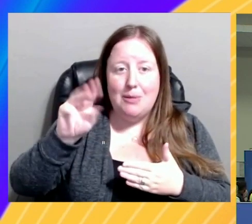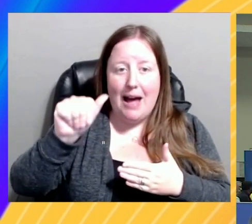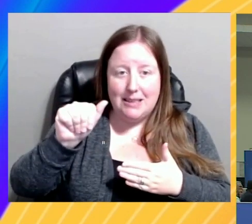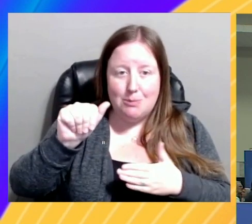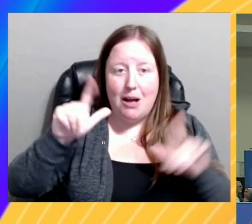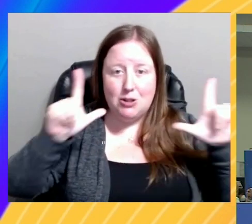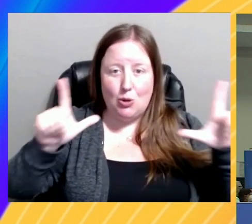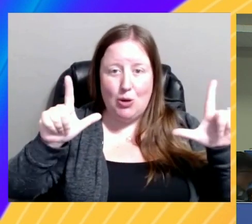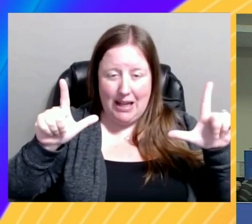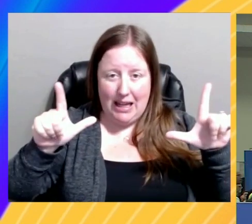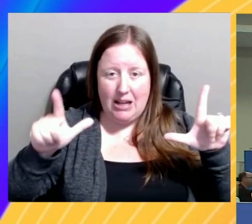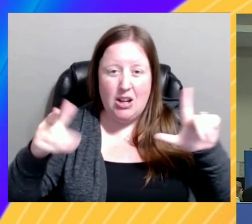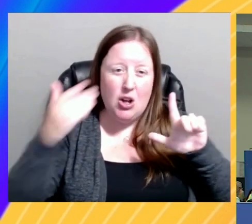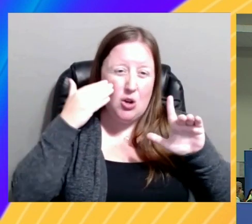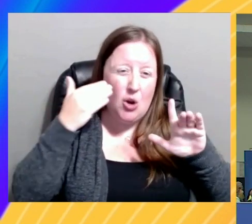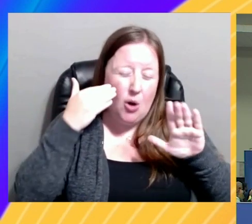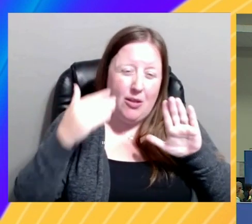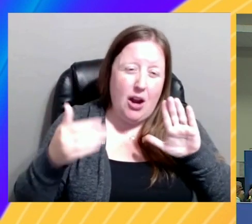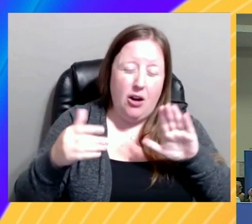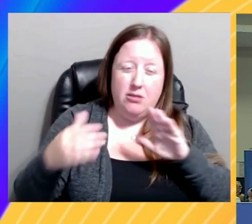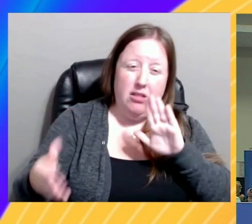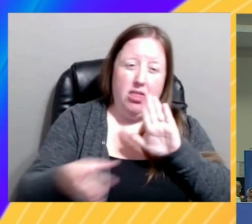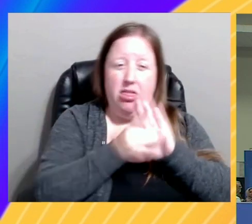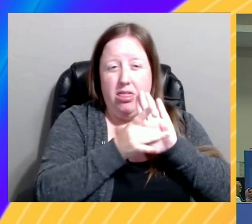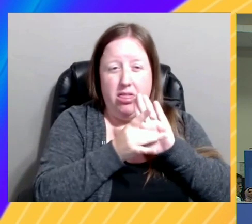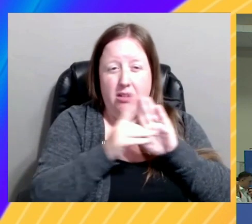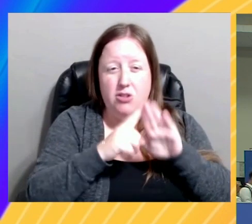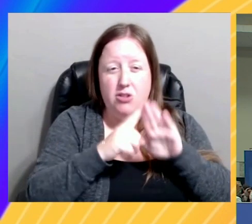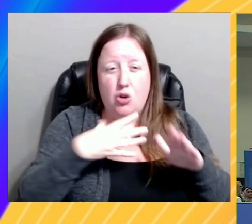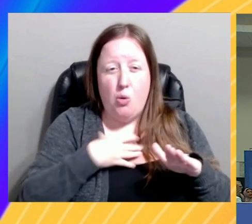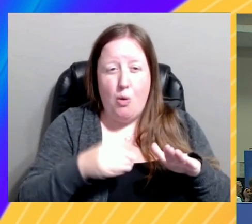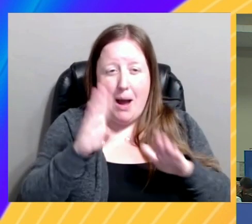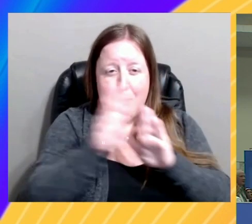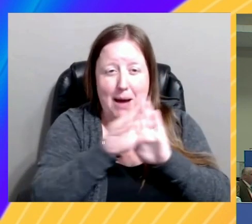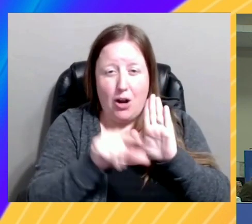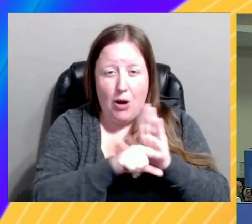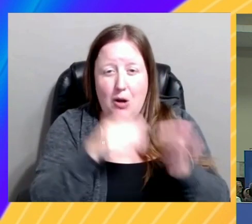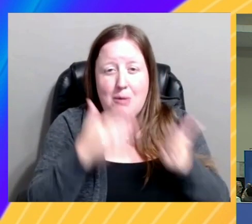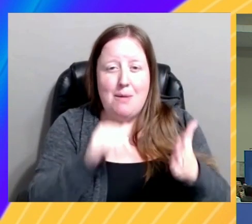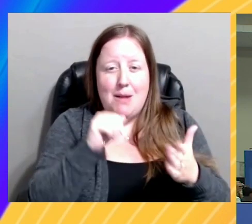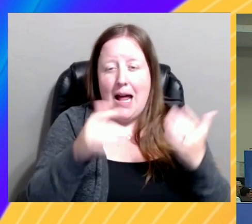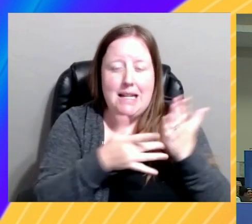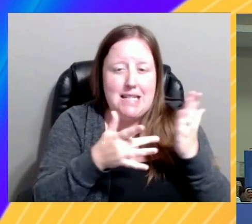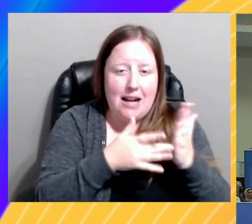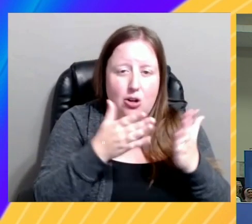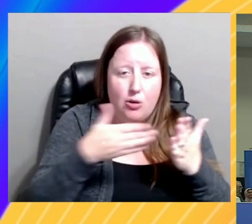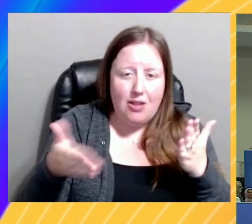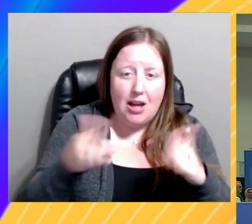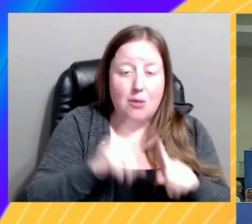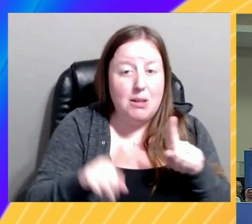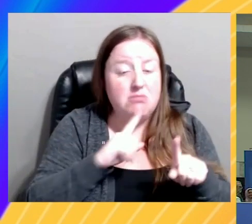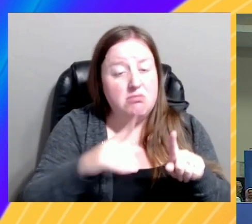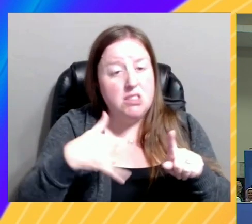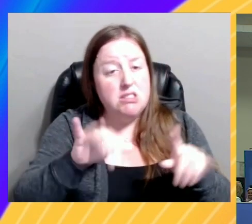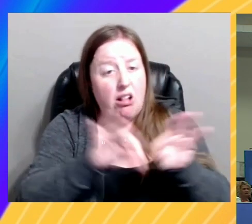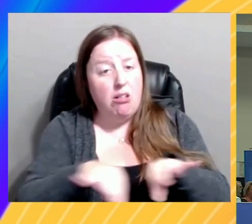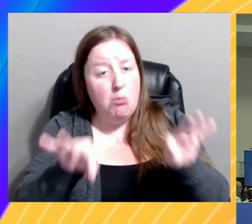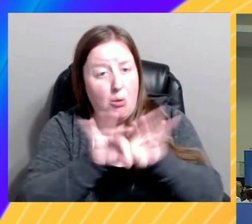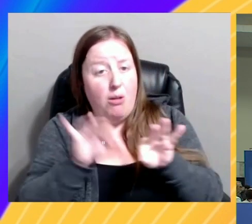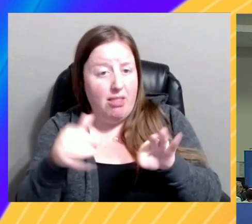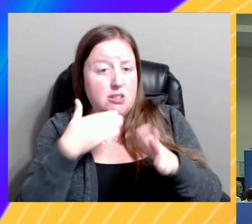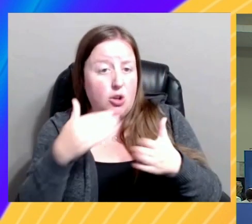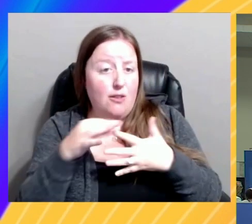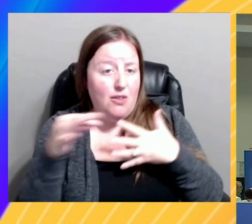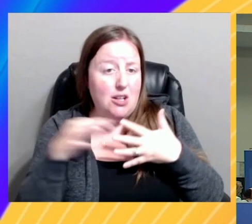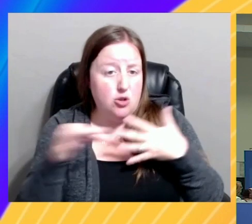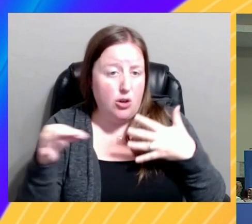maybe they had like a white background. So that's maybe not a technical thing, but it's important, and I think that's a good feature. Yeah. Right, and